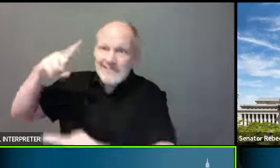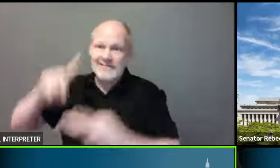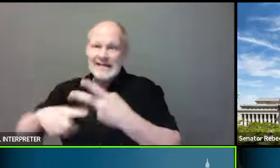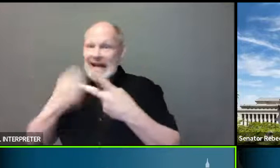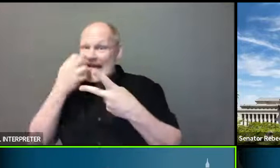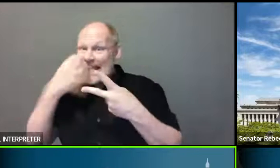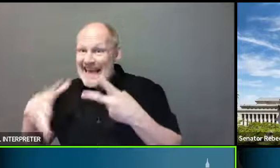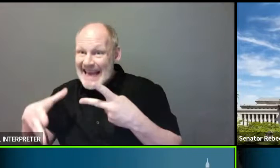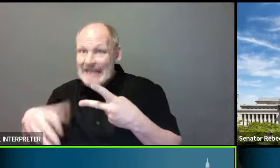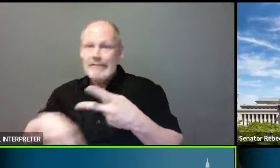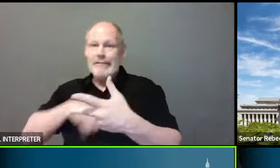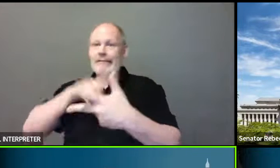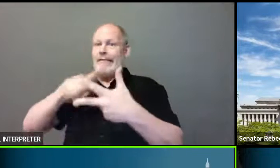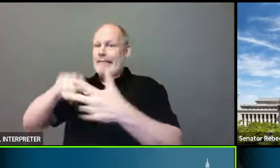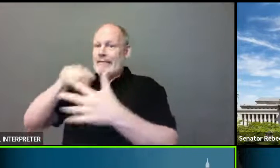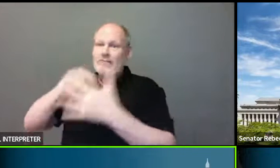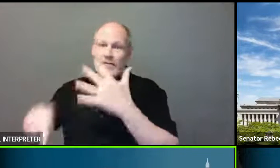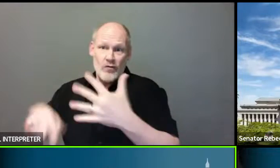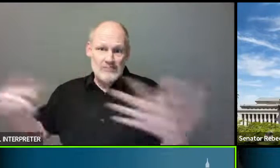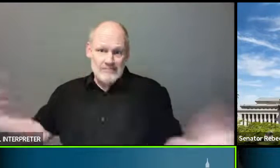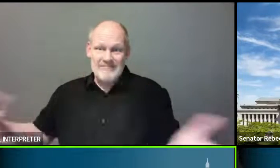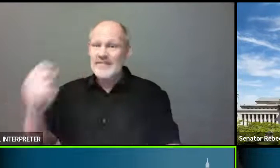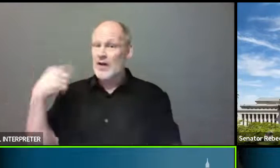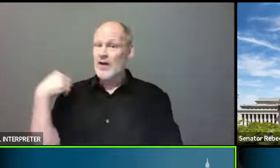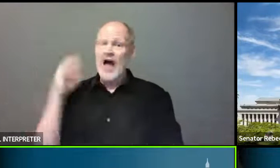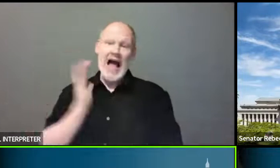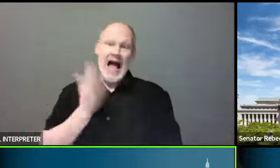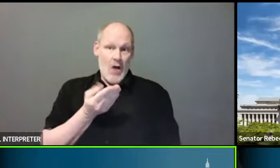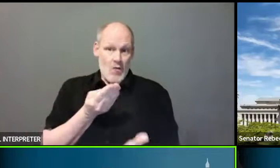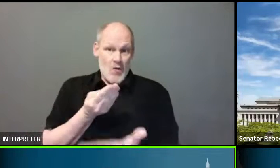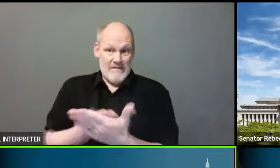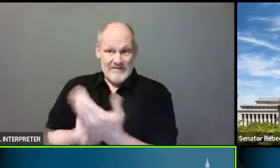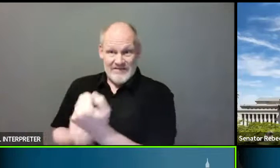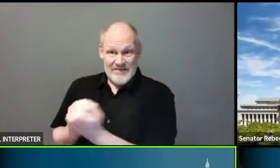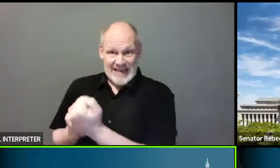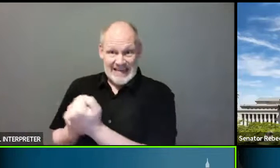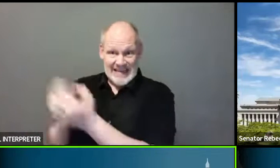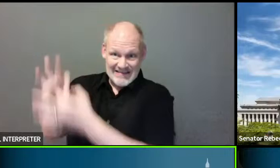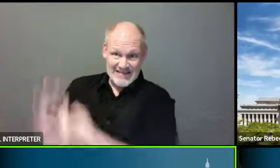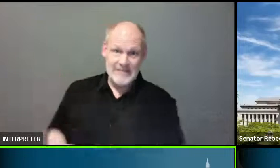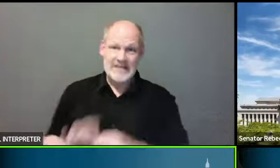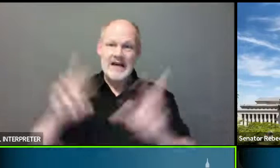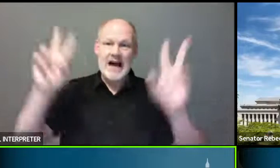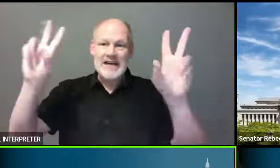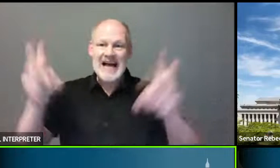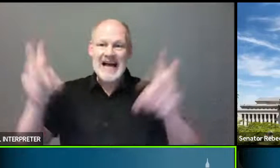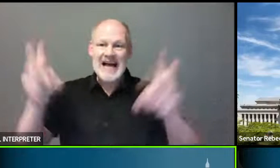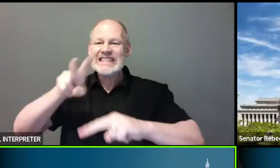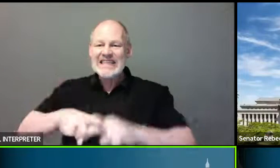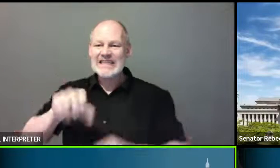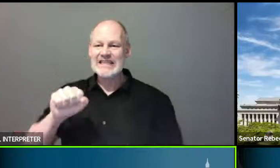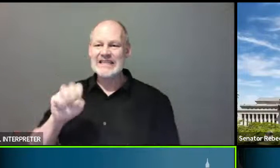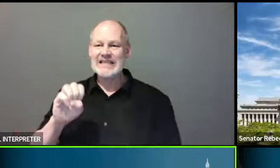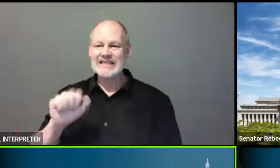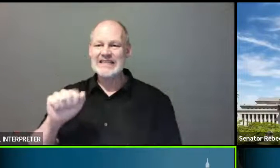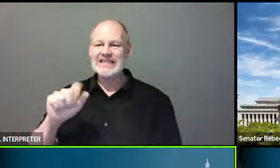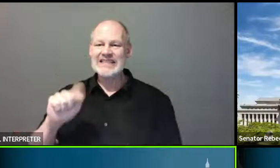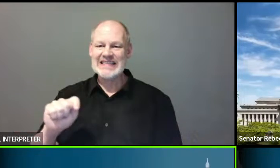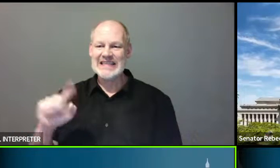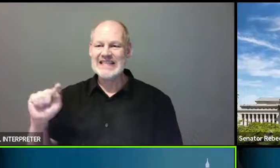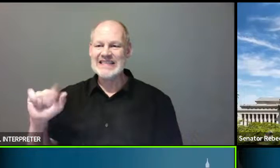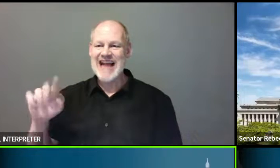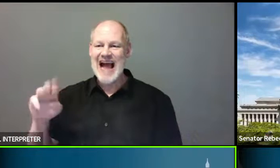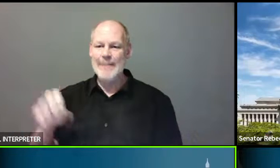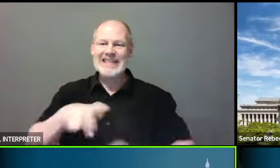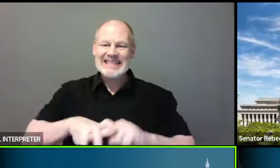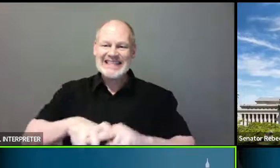budget works, we fund our schools based on seat time. And if you don't have the same number of